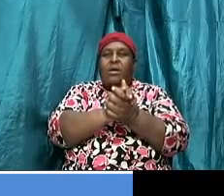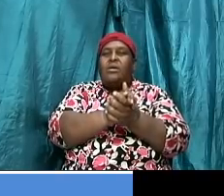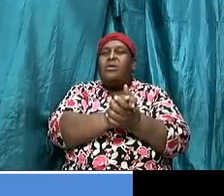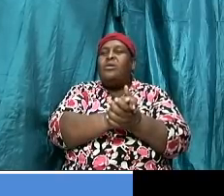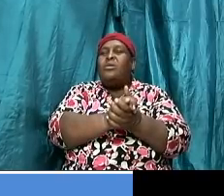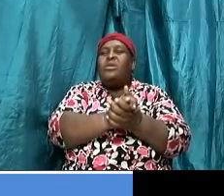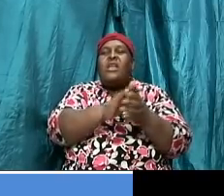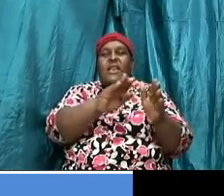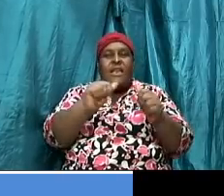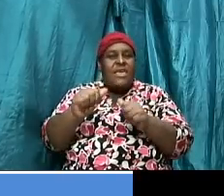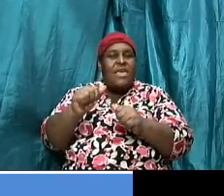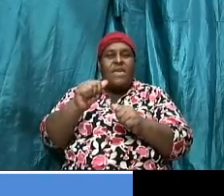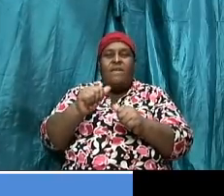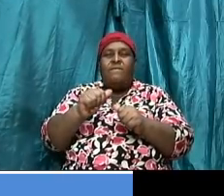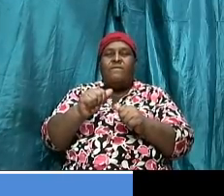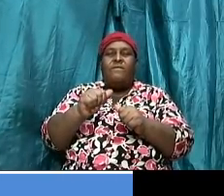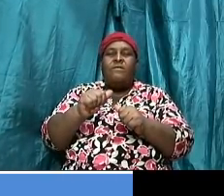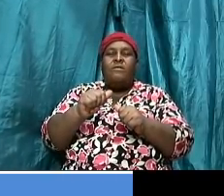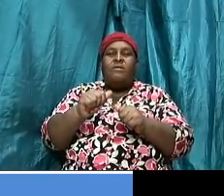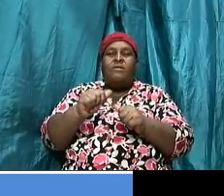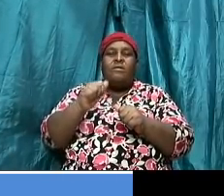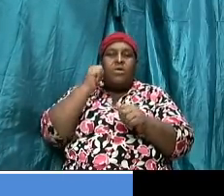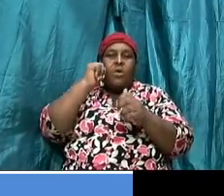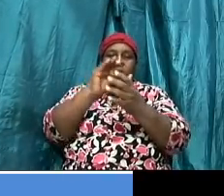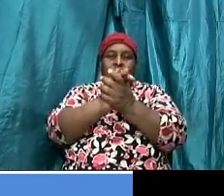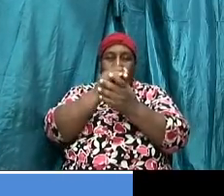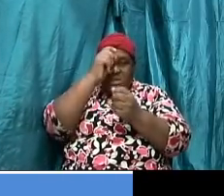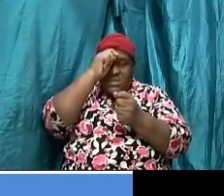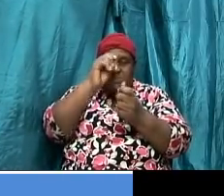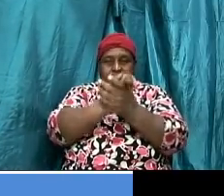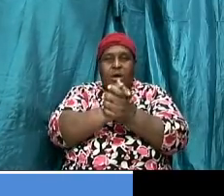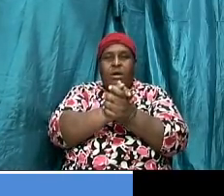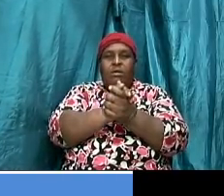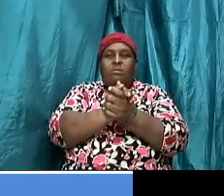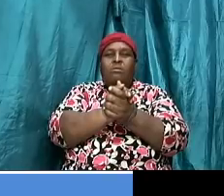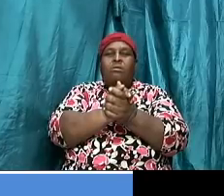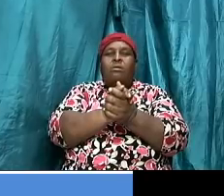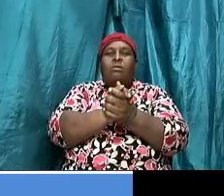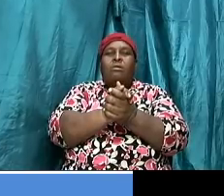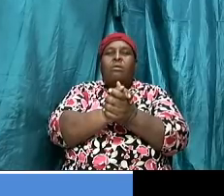So anything that goes contrary to his morals is